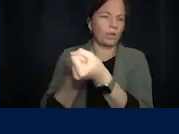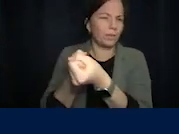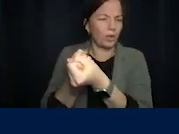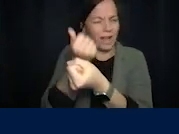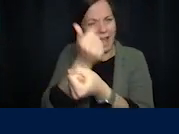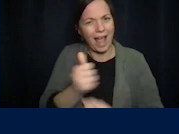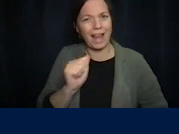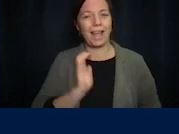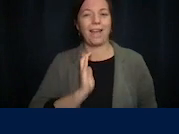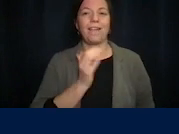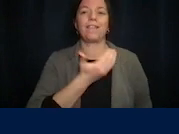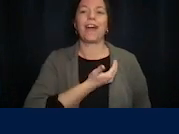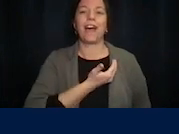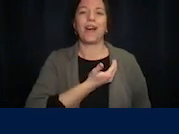our